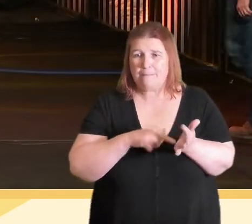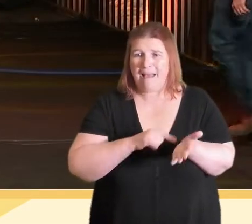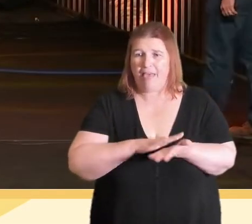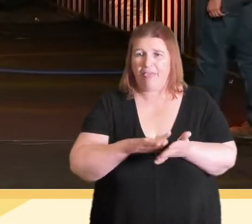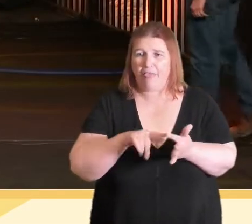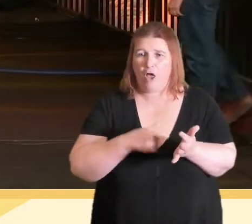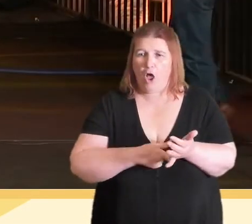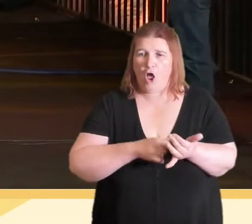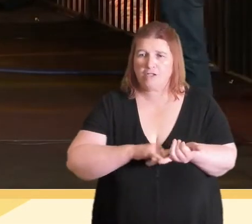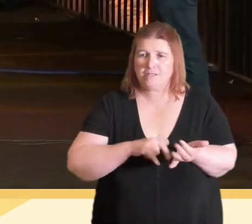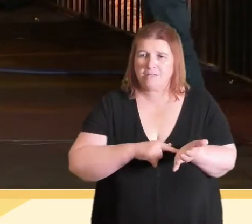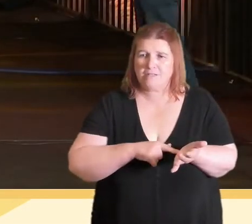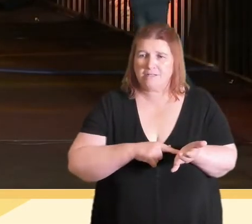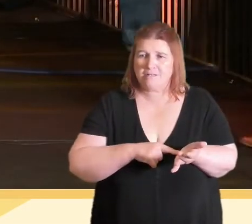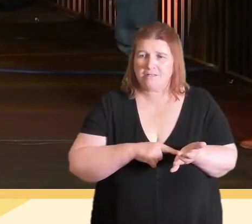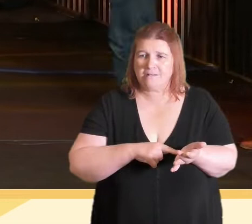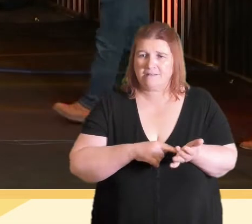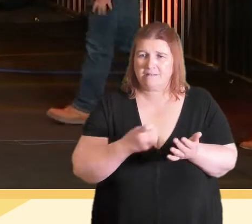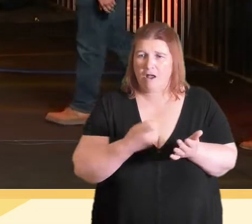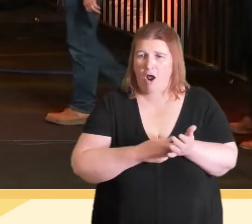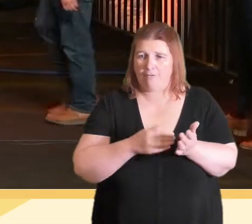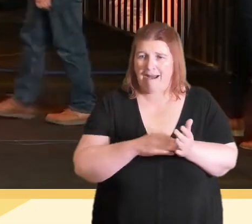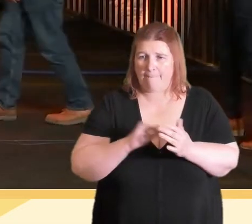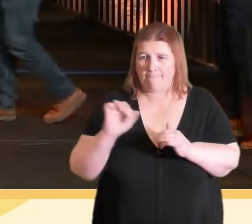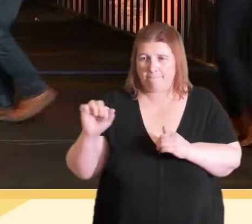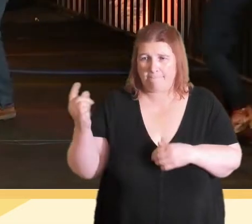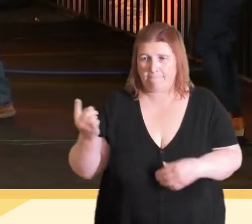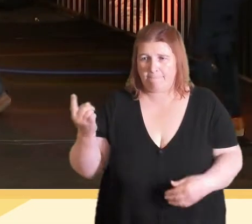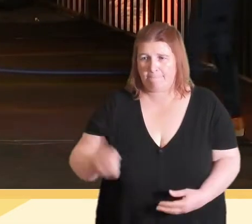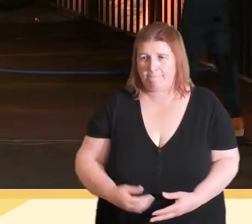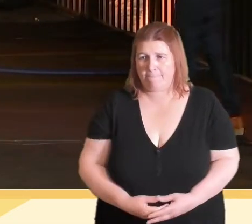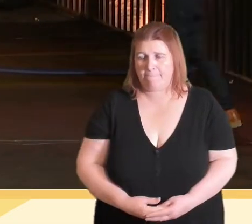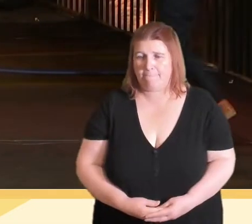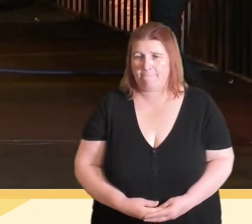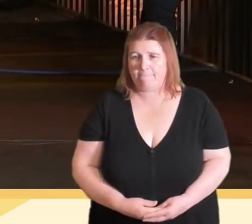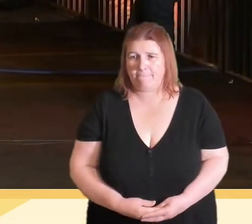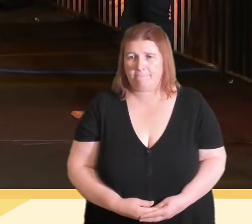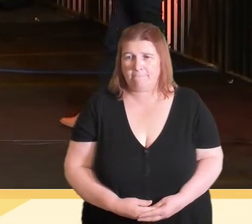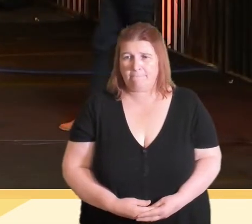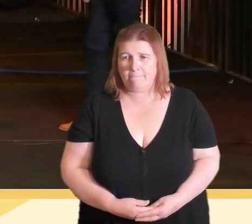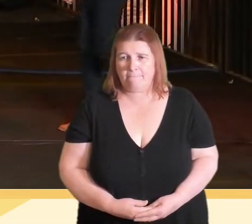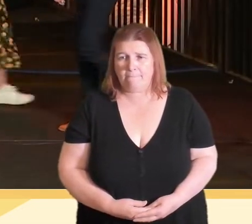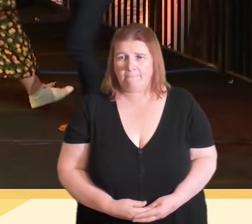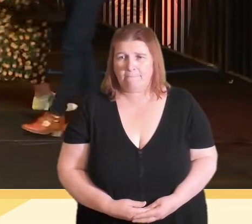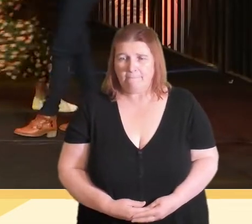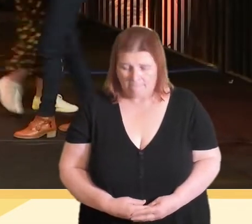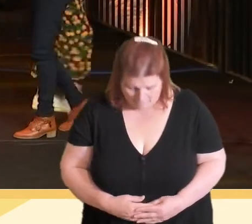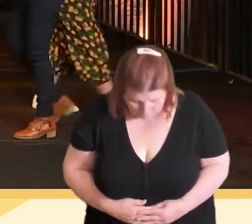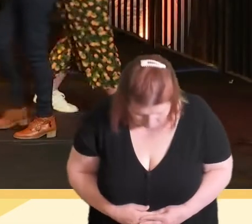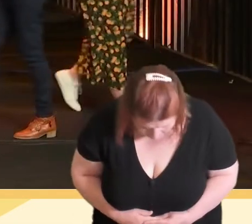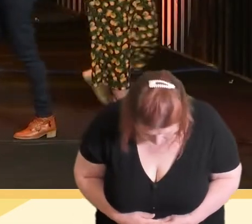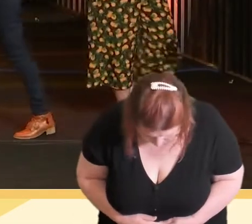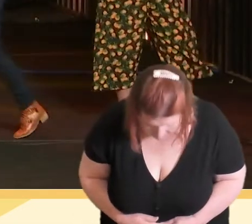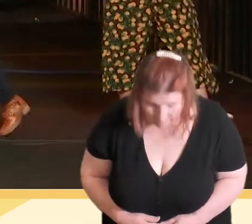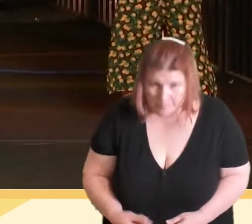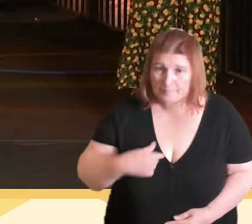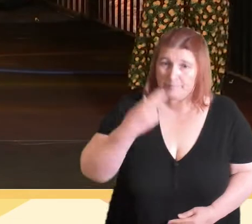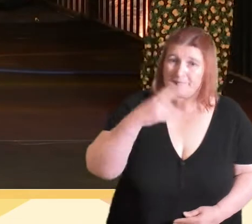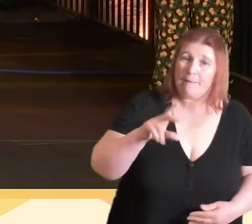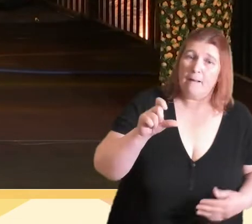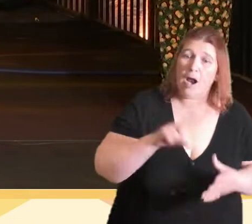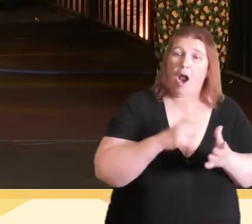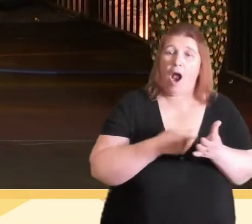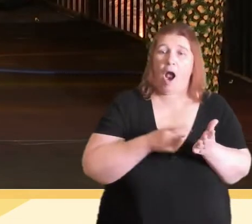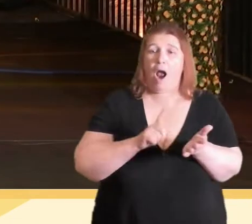from SWA. So do you want to say a little bit more about that, what your role entails? Brilliant, thank you. So yeah, I'm Carl and I'm